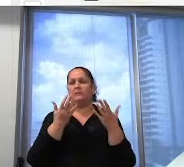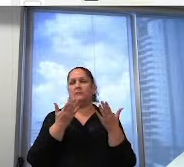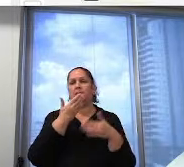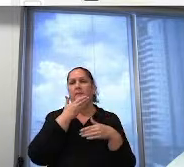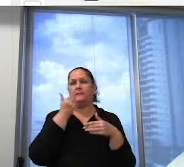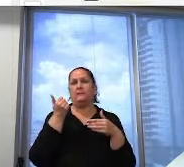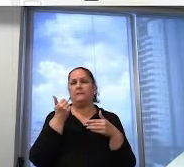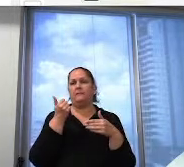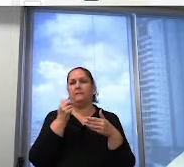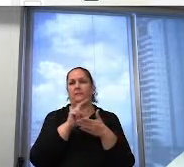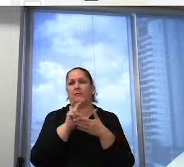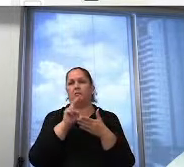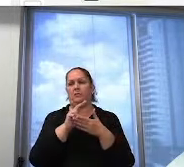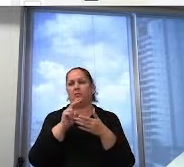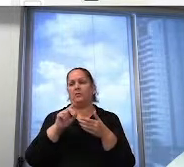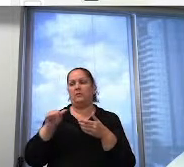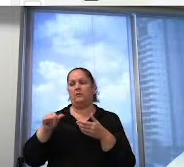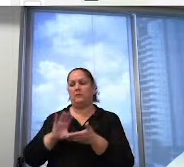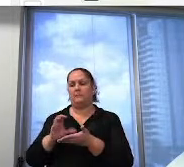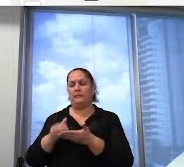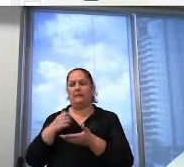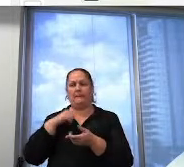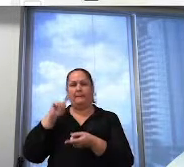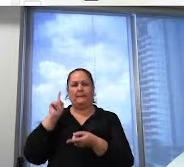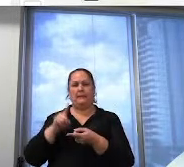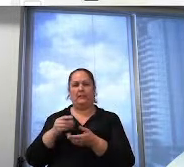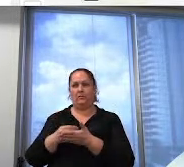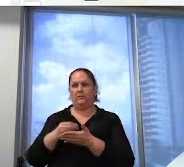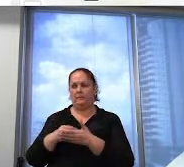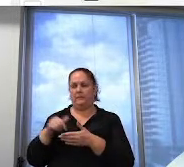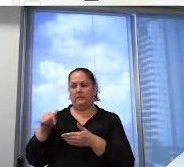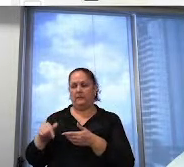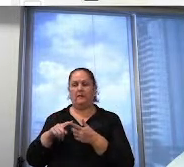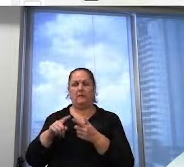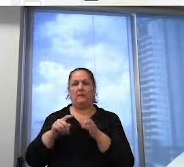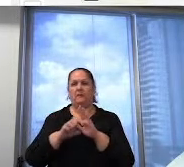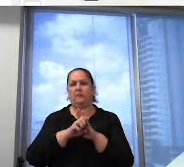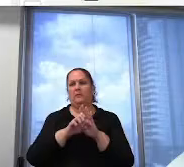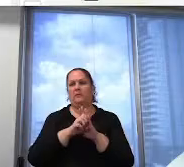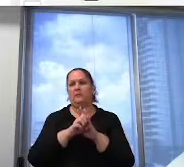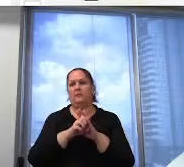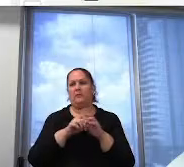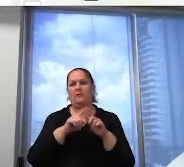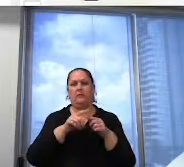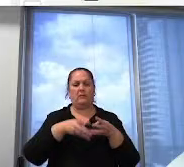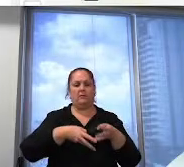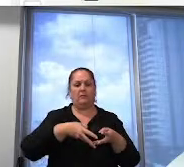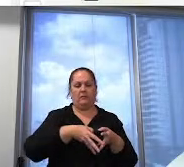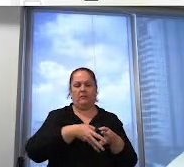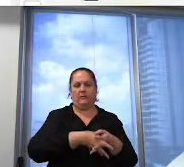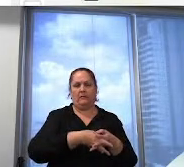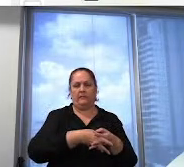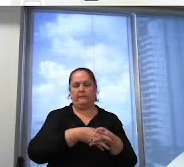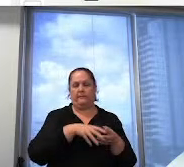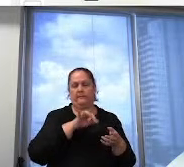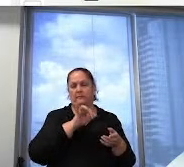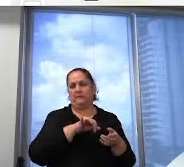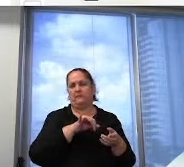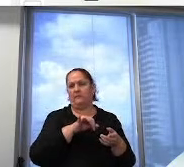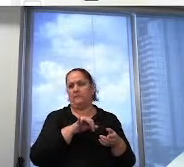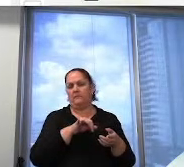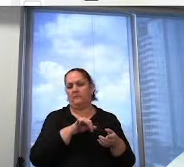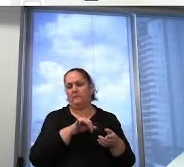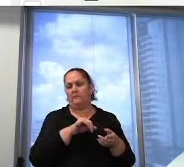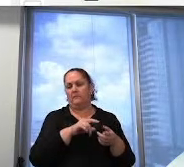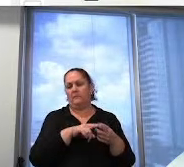be better off in utilizing some of the hazard mitigation dollars to, as an example, on the ground in a segment. I'll just give you an